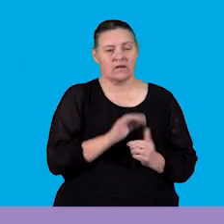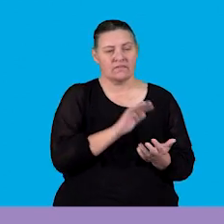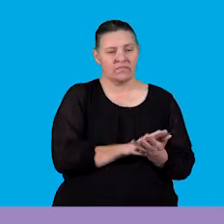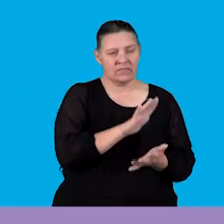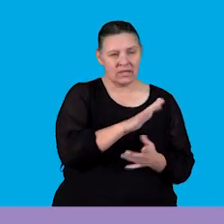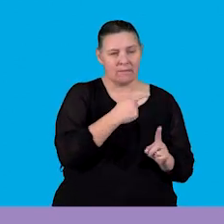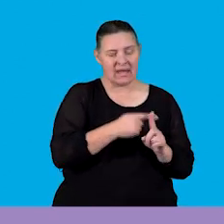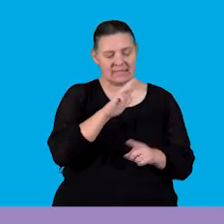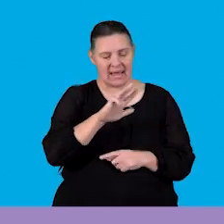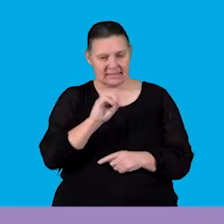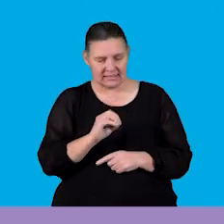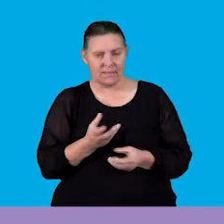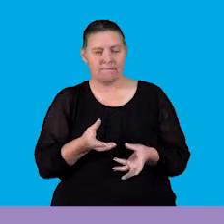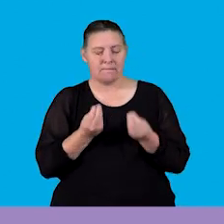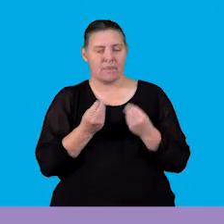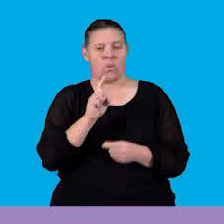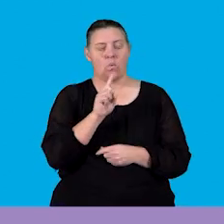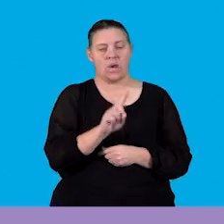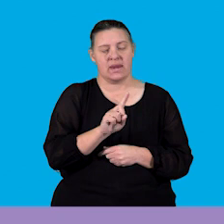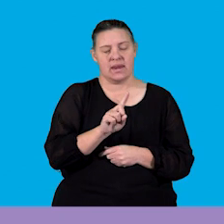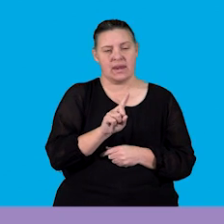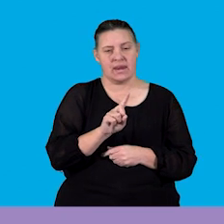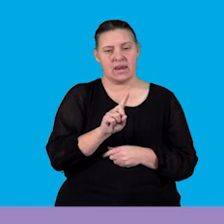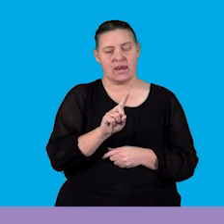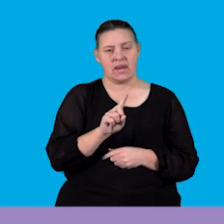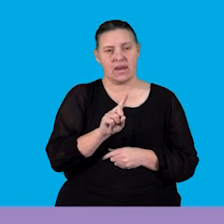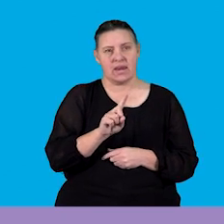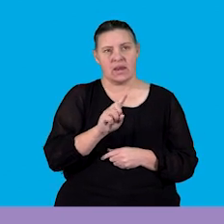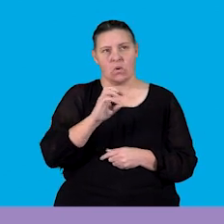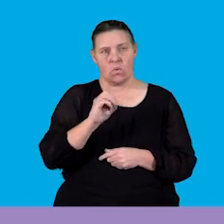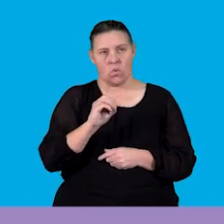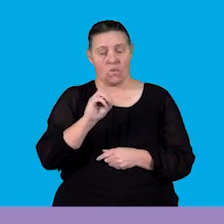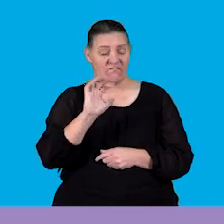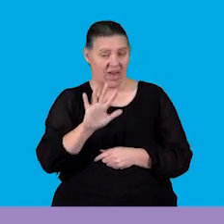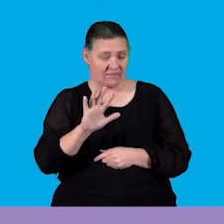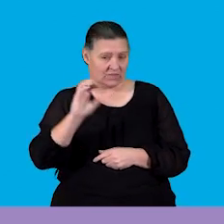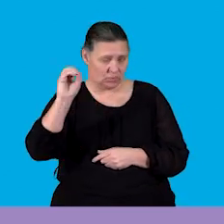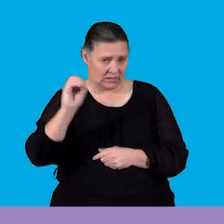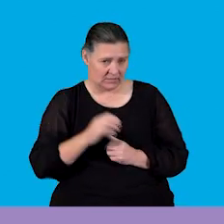it to 15 degrees, that is going to give us 105